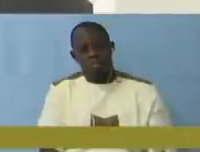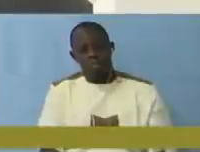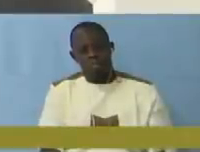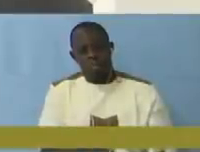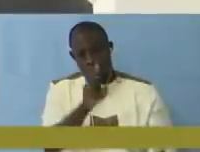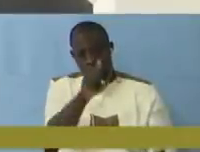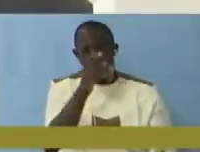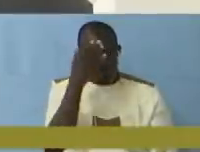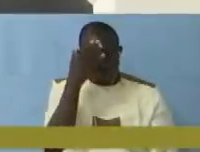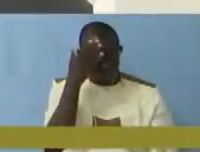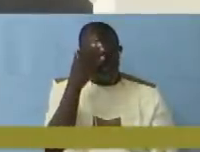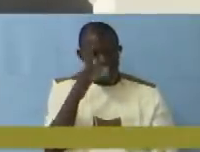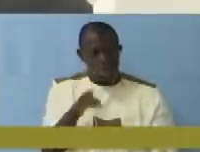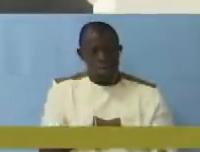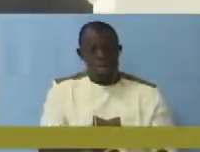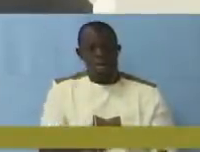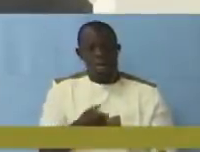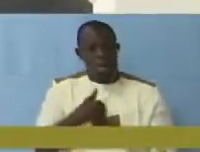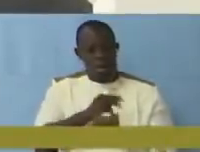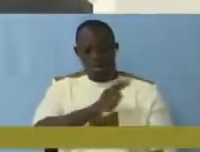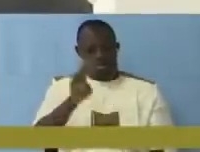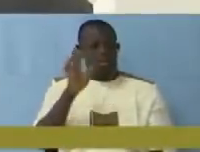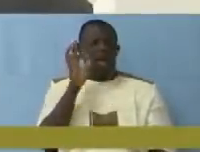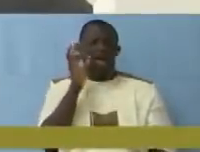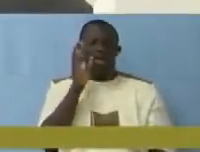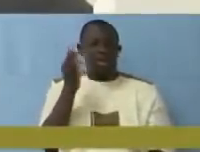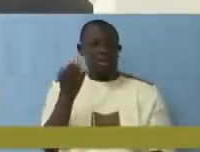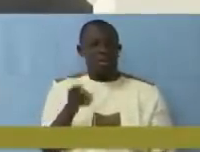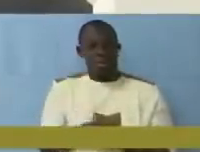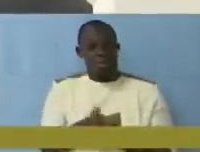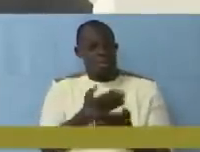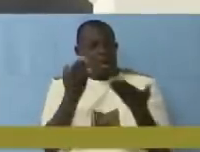You know that. I can't answer that. You cannot answer that.